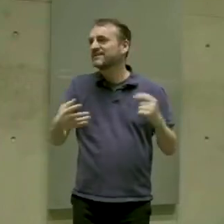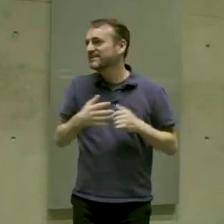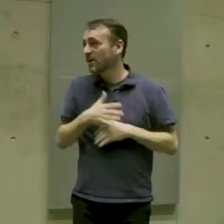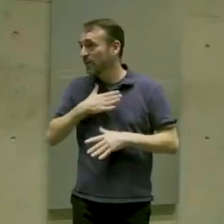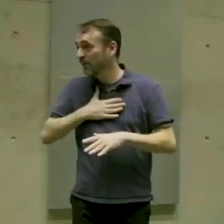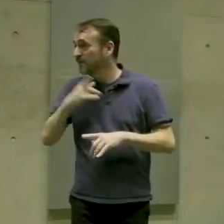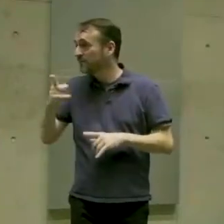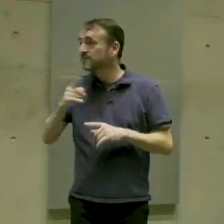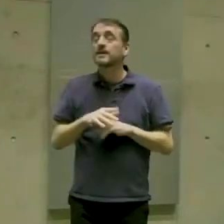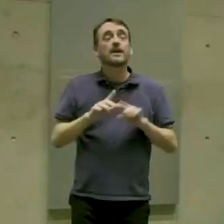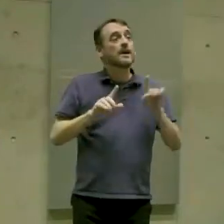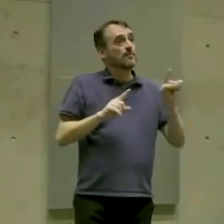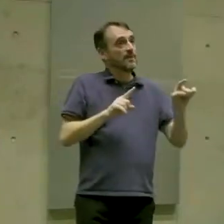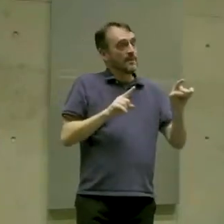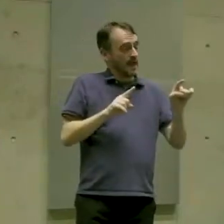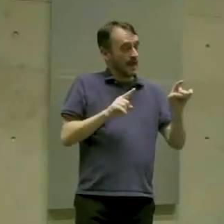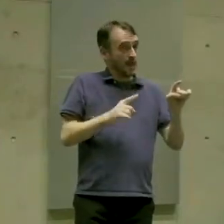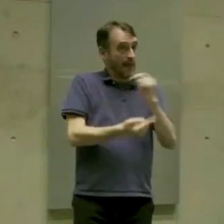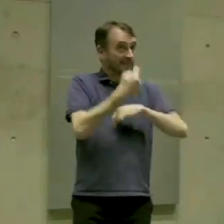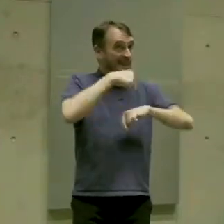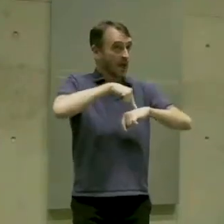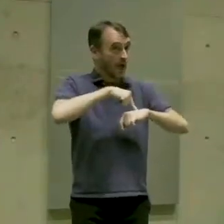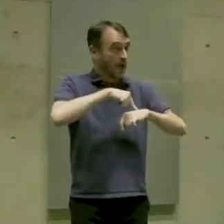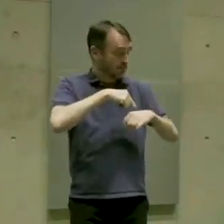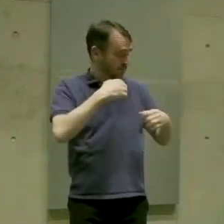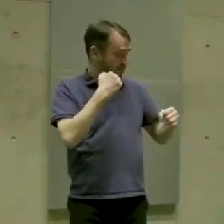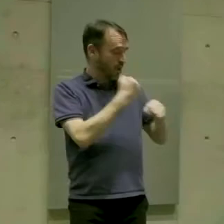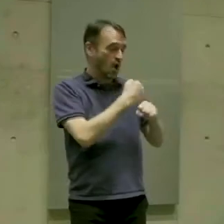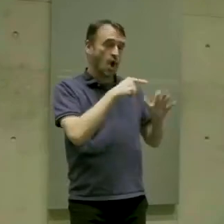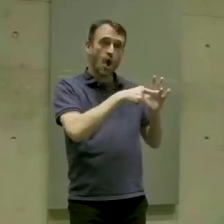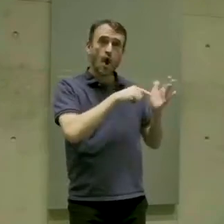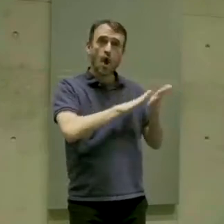widely derided as not real literature when they were being published.